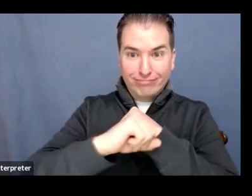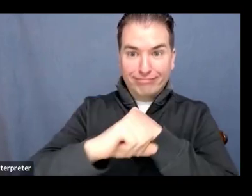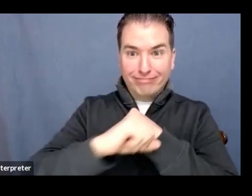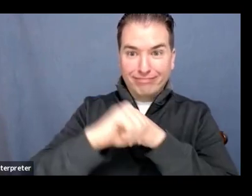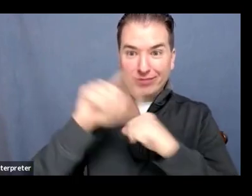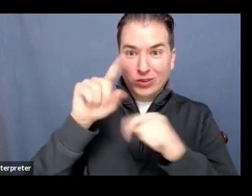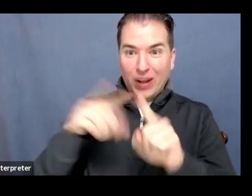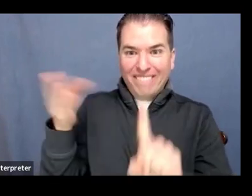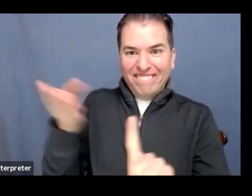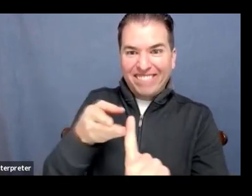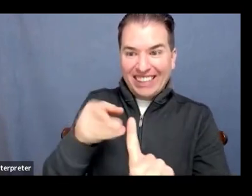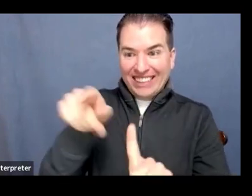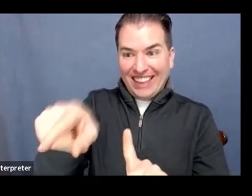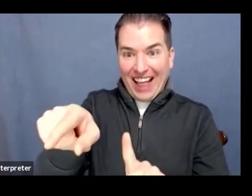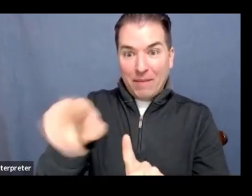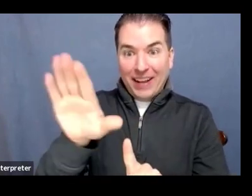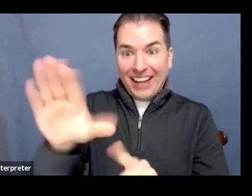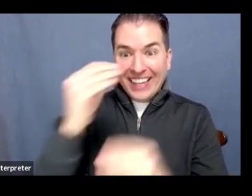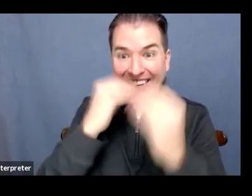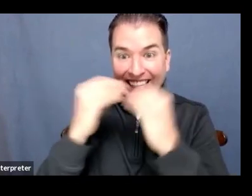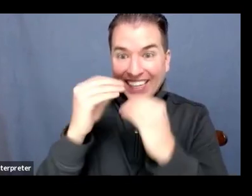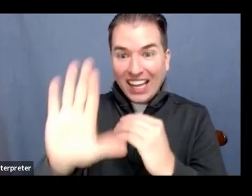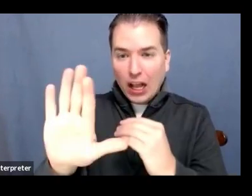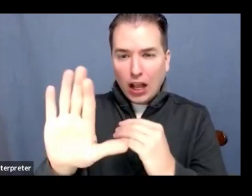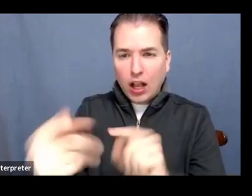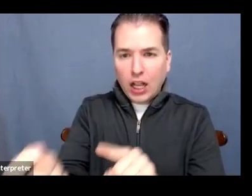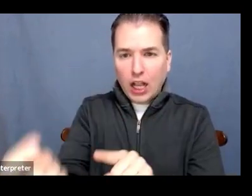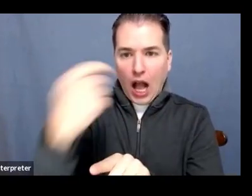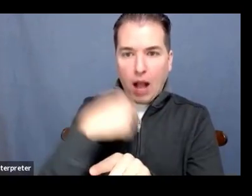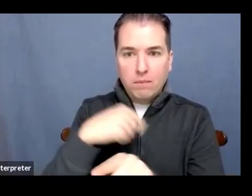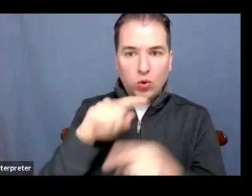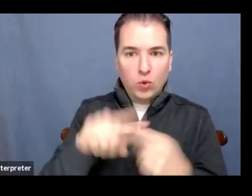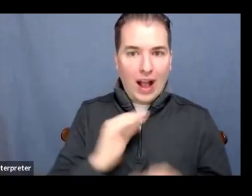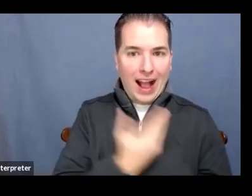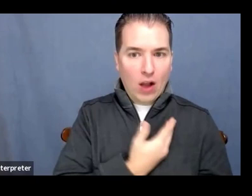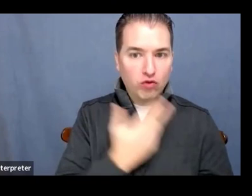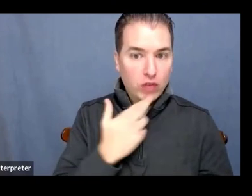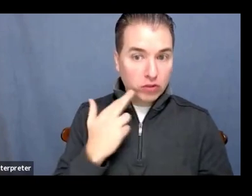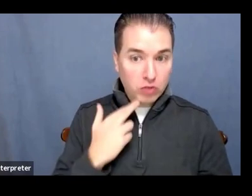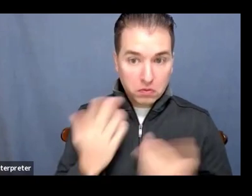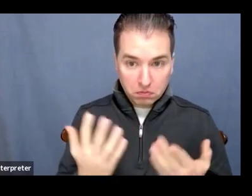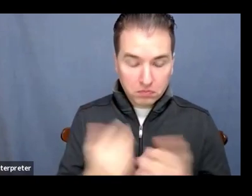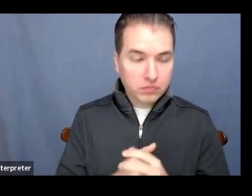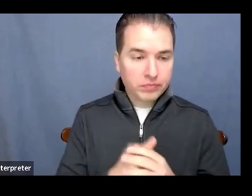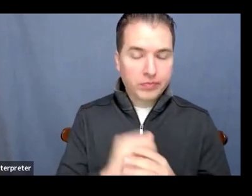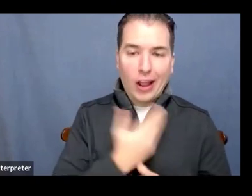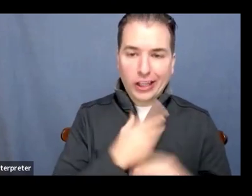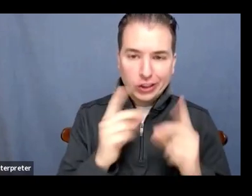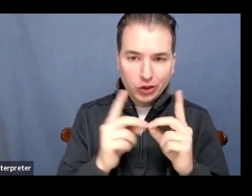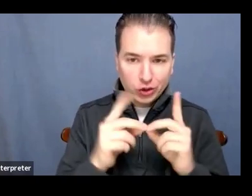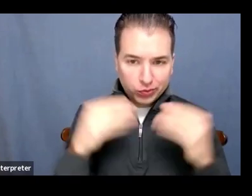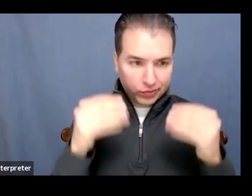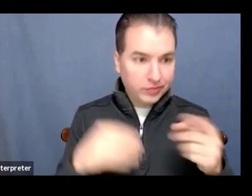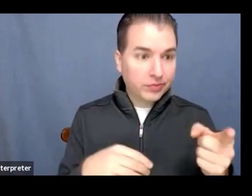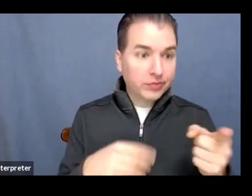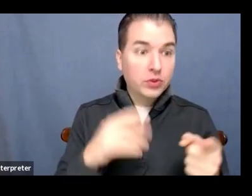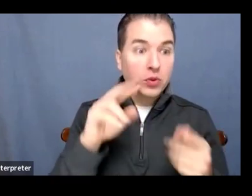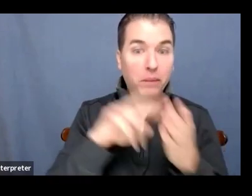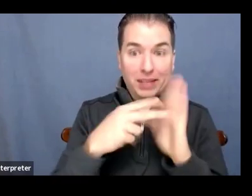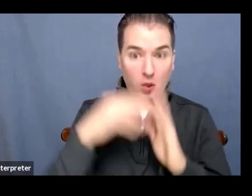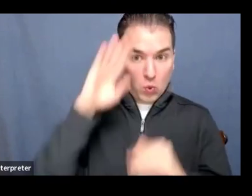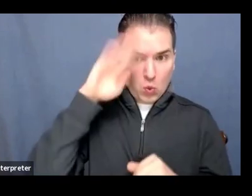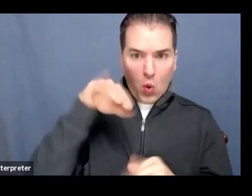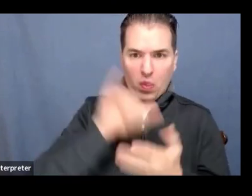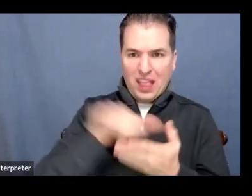bit more complex, but we're going to follow the same framework. So what we know is that our target market does have dessert, but they